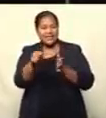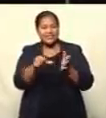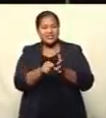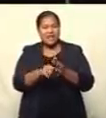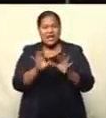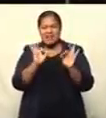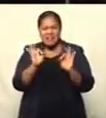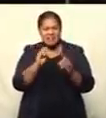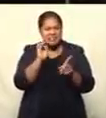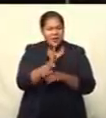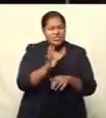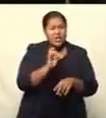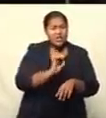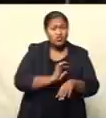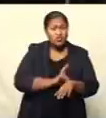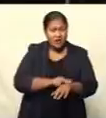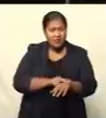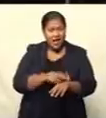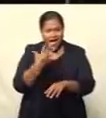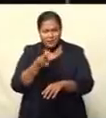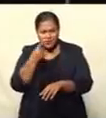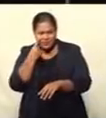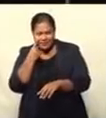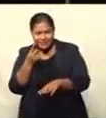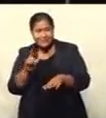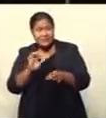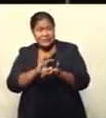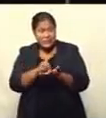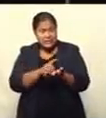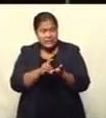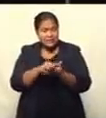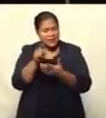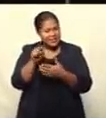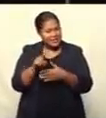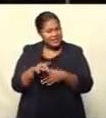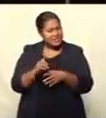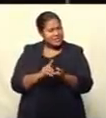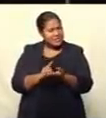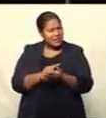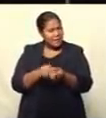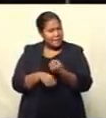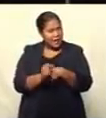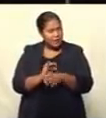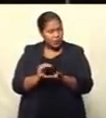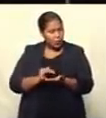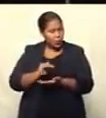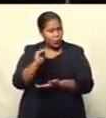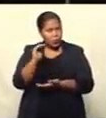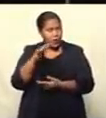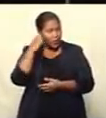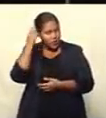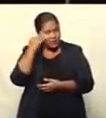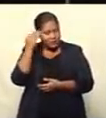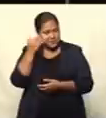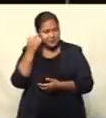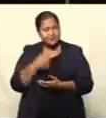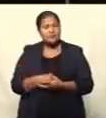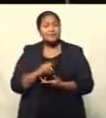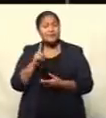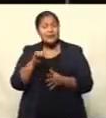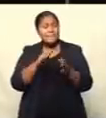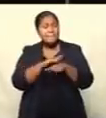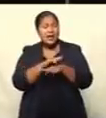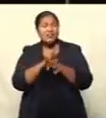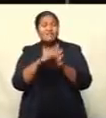specialists available in Fiji to detect lupus, this autoimmune disease has become a growing concern. Jeshulal reports the month of May has